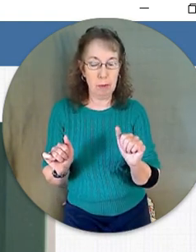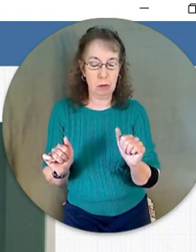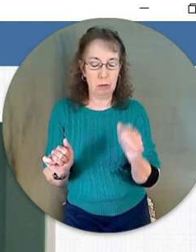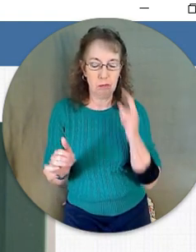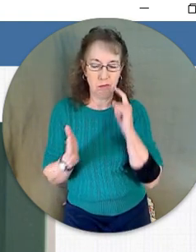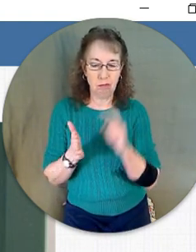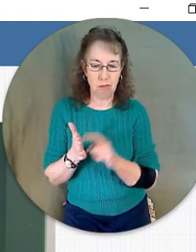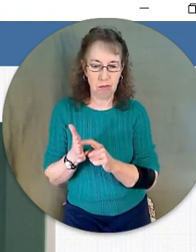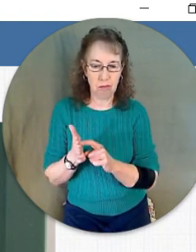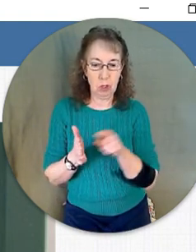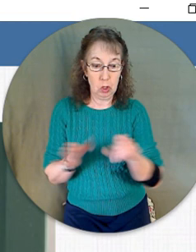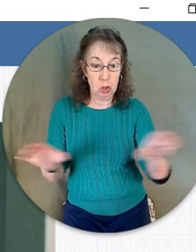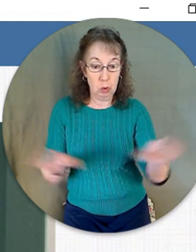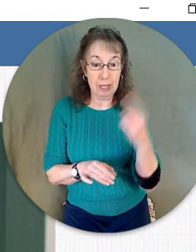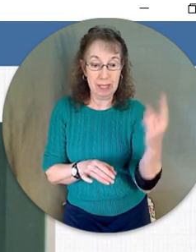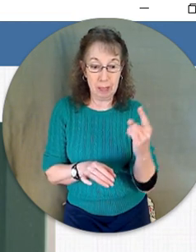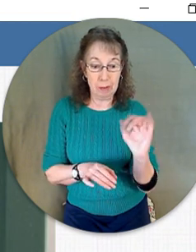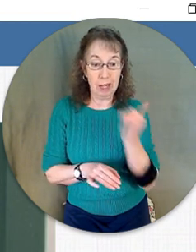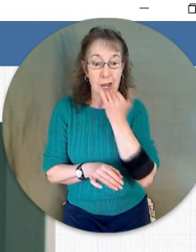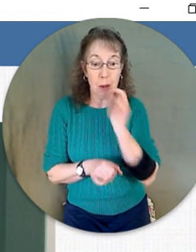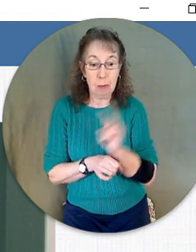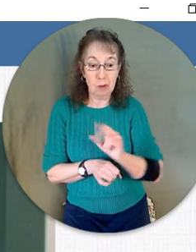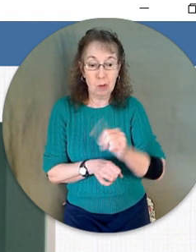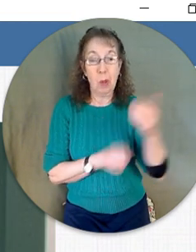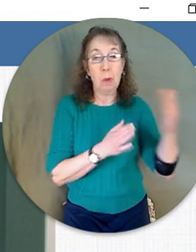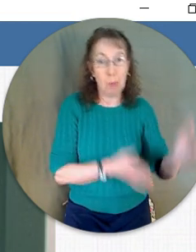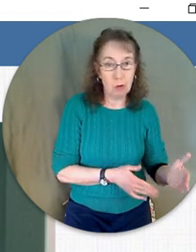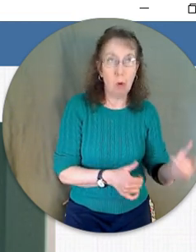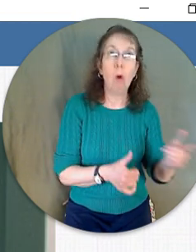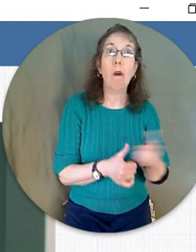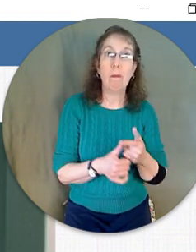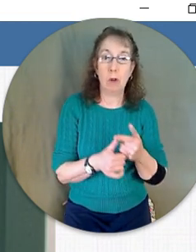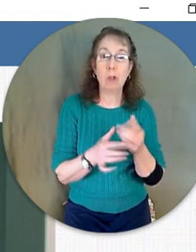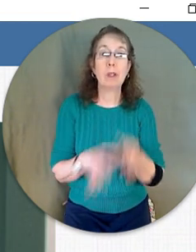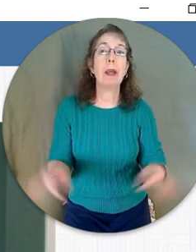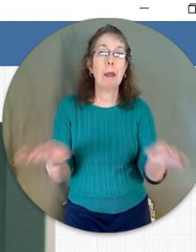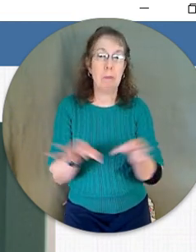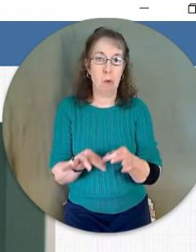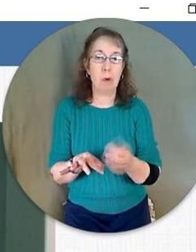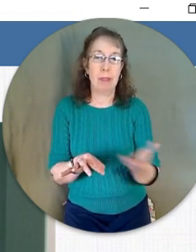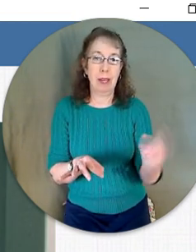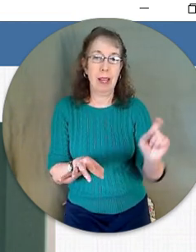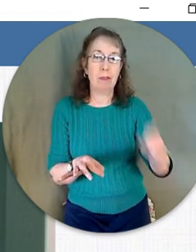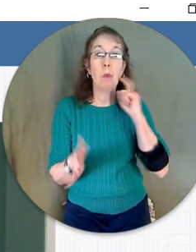that you're doing something that's abusive to someone else is the first thing in being able to change your behavior.